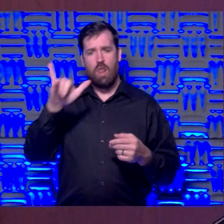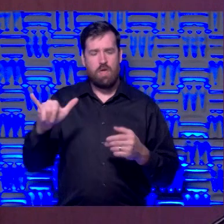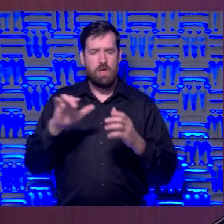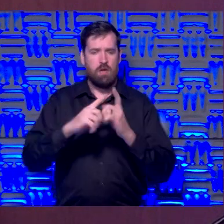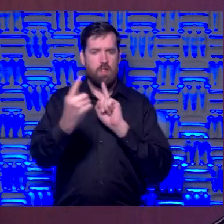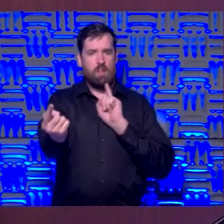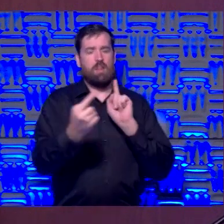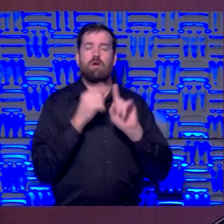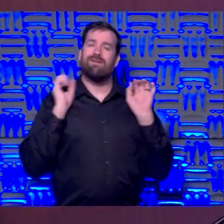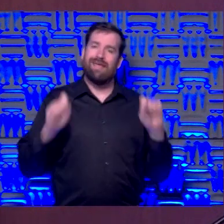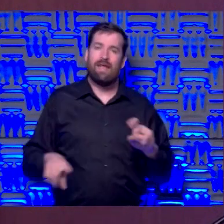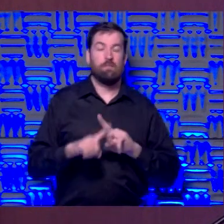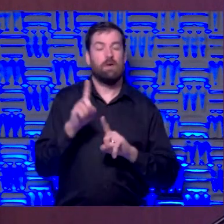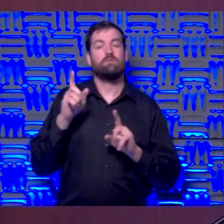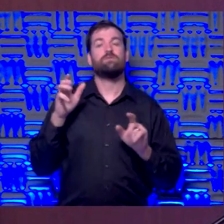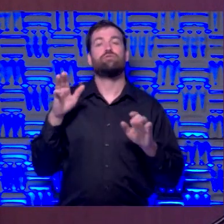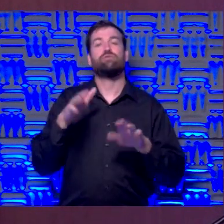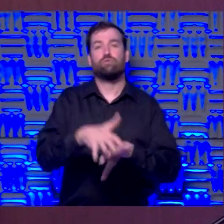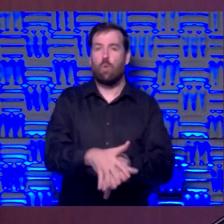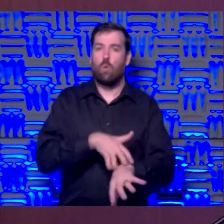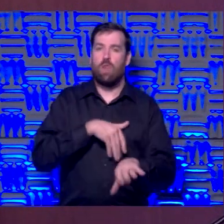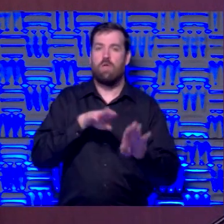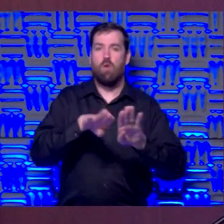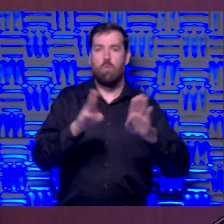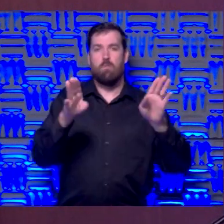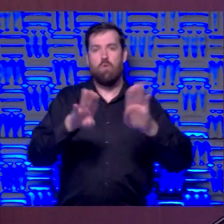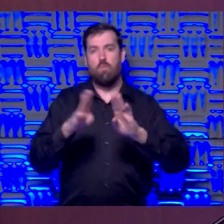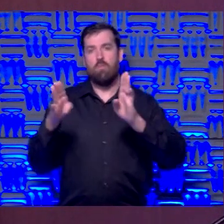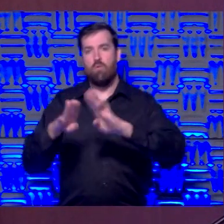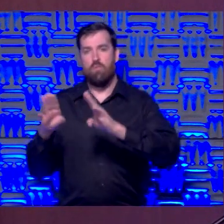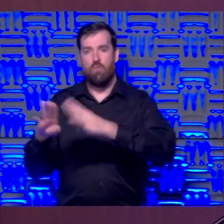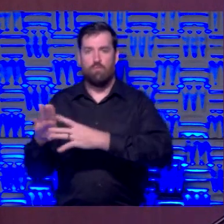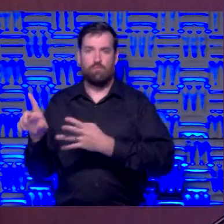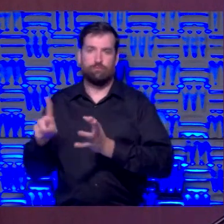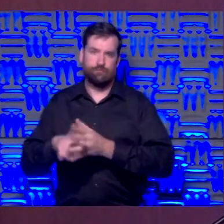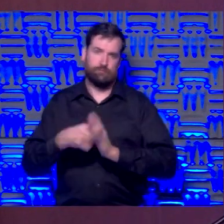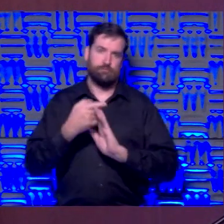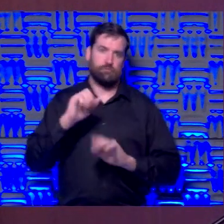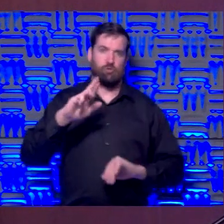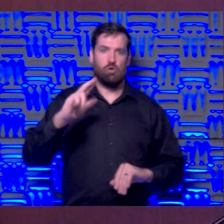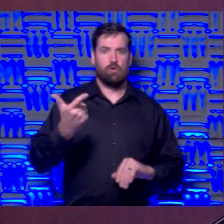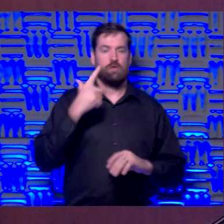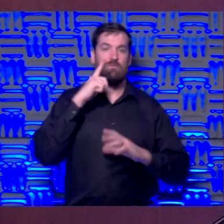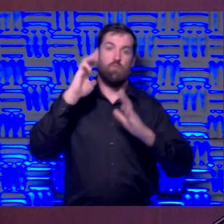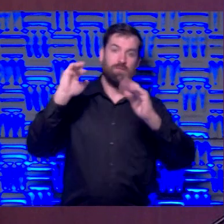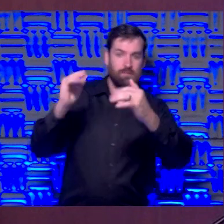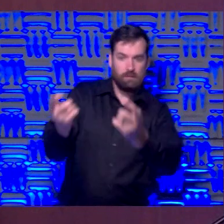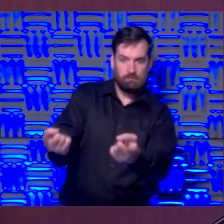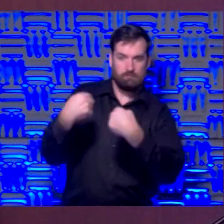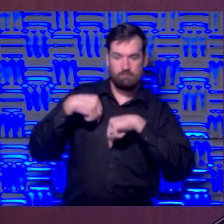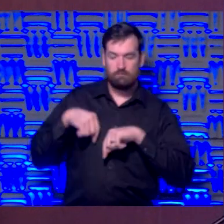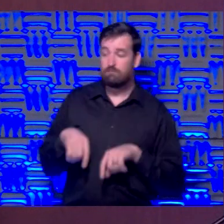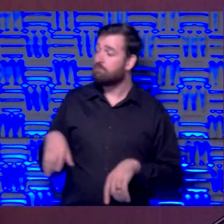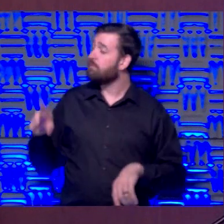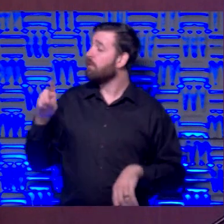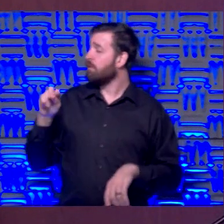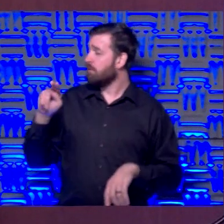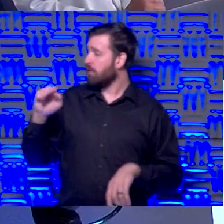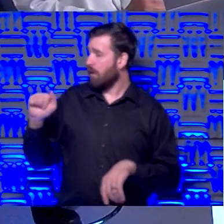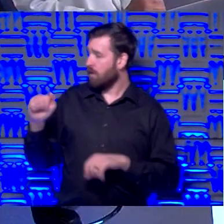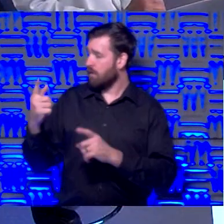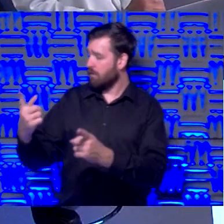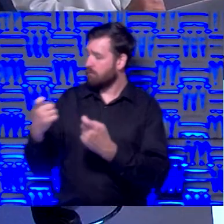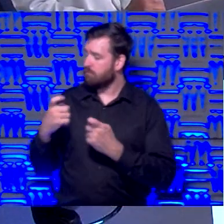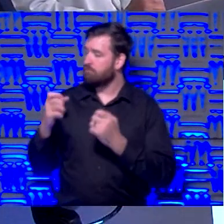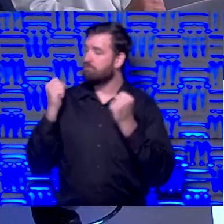So we will be slowly opening that up really over August in anticipation of the return of the students. Donna has a thoughtful question. She says